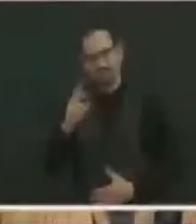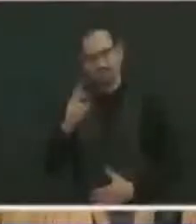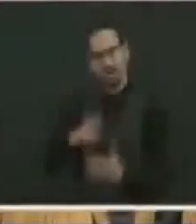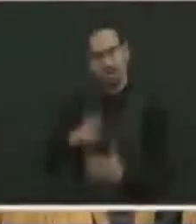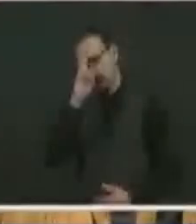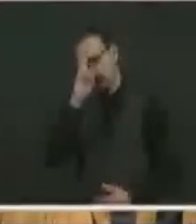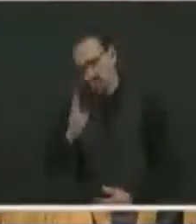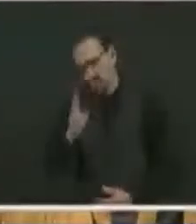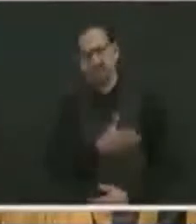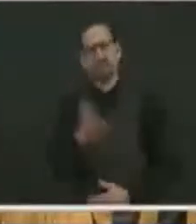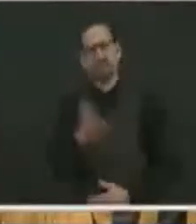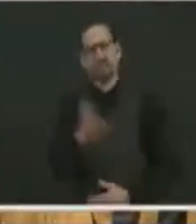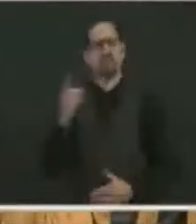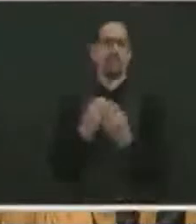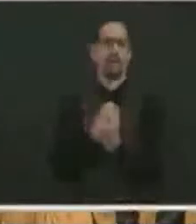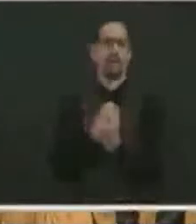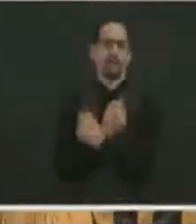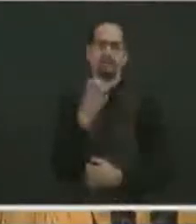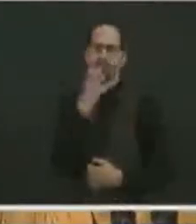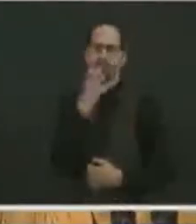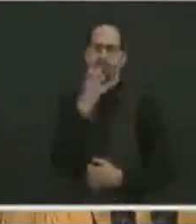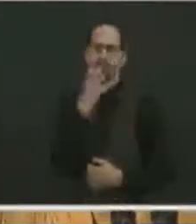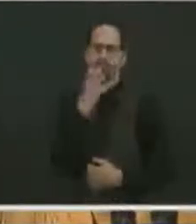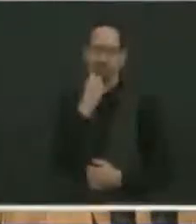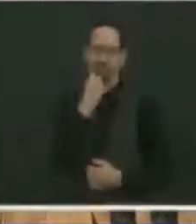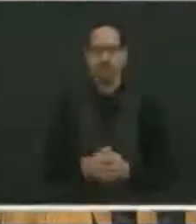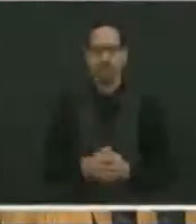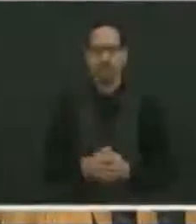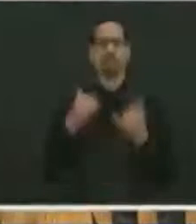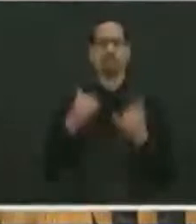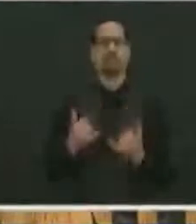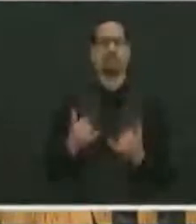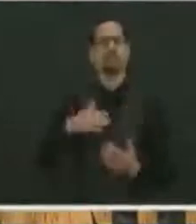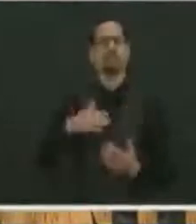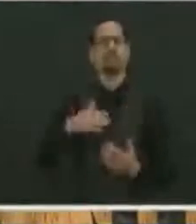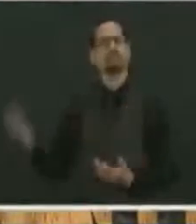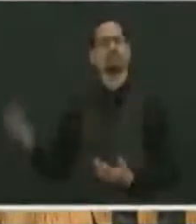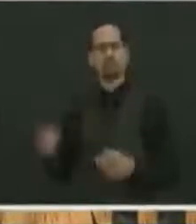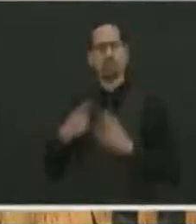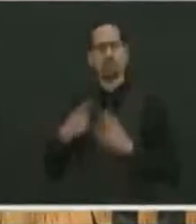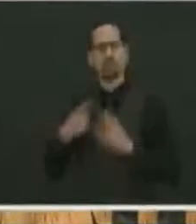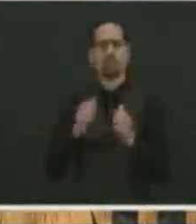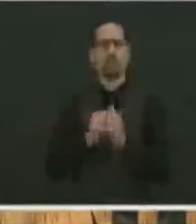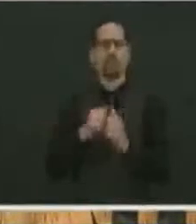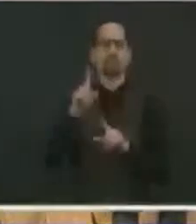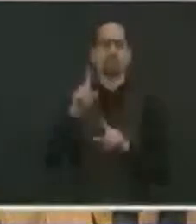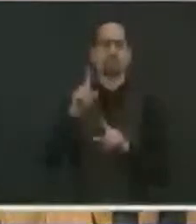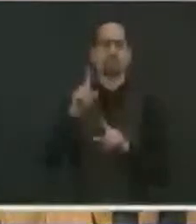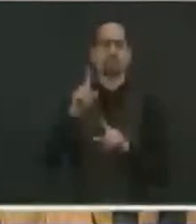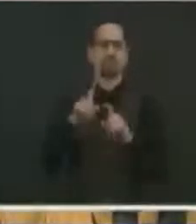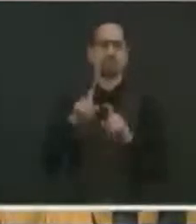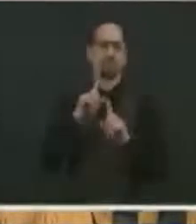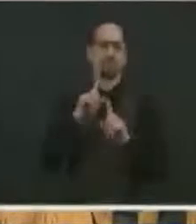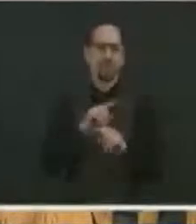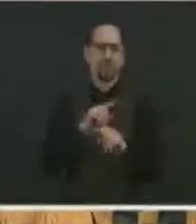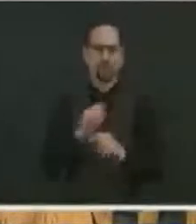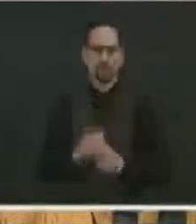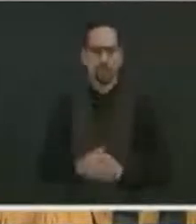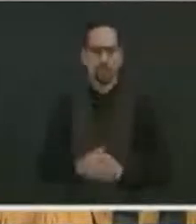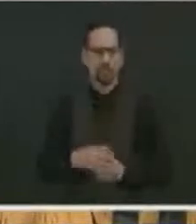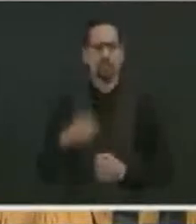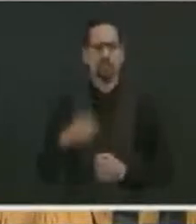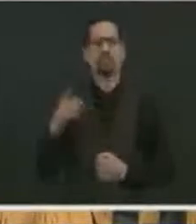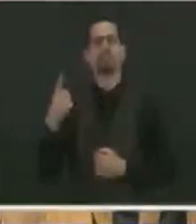pass things back to the governor so that we can get started with questions. Governor, I received a comprehensive and